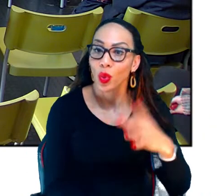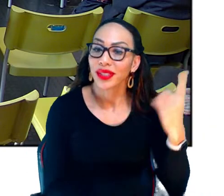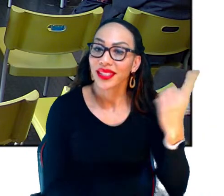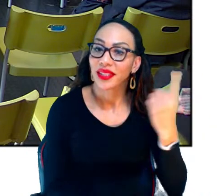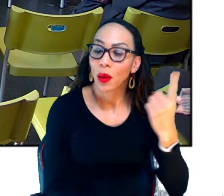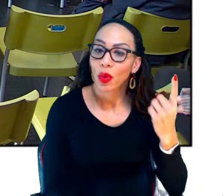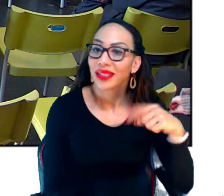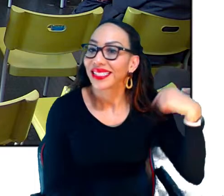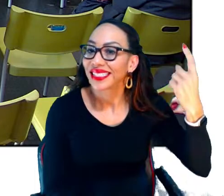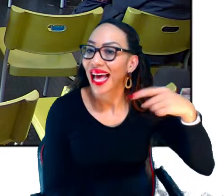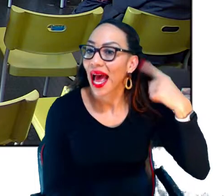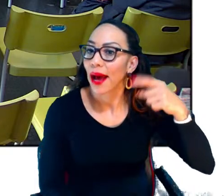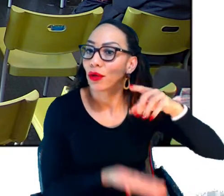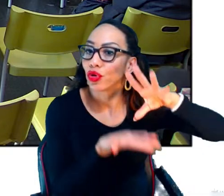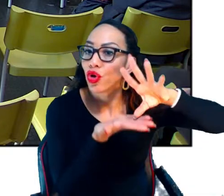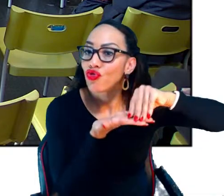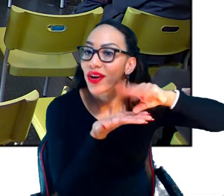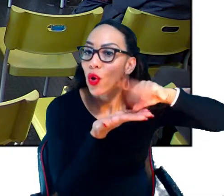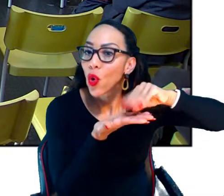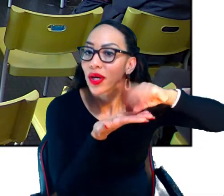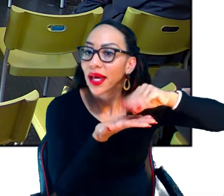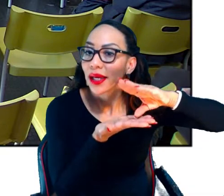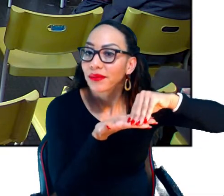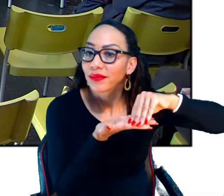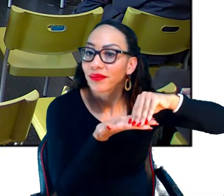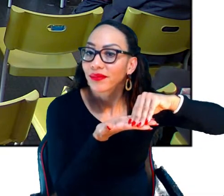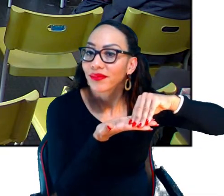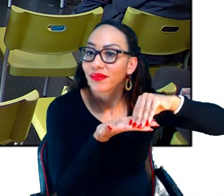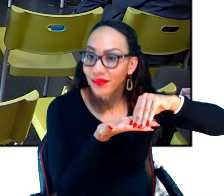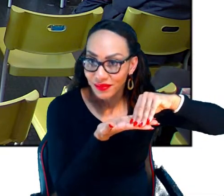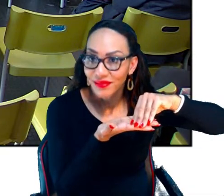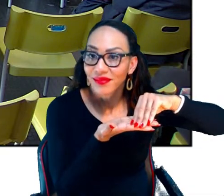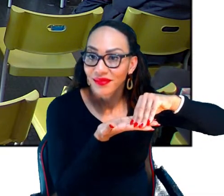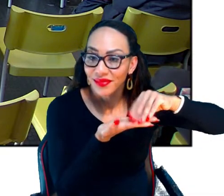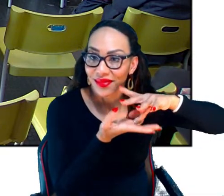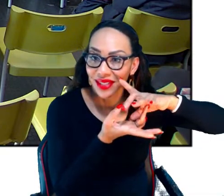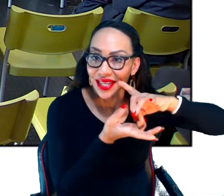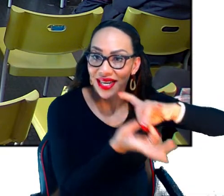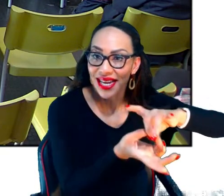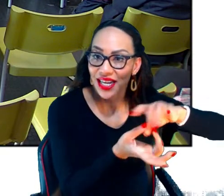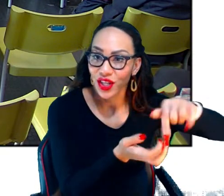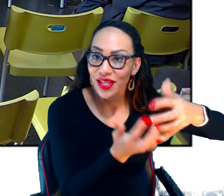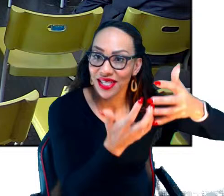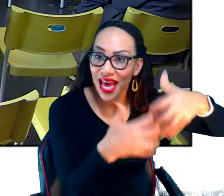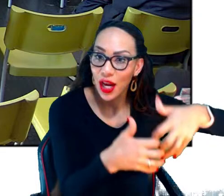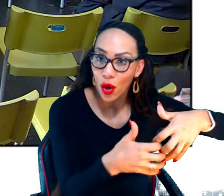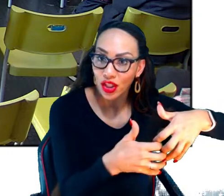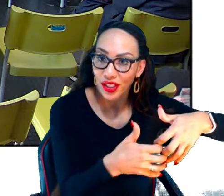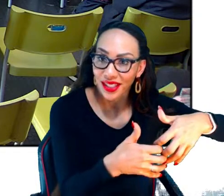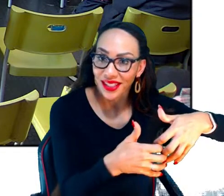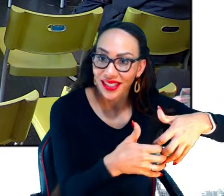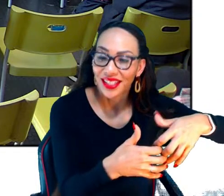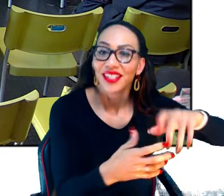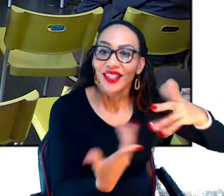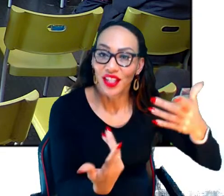of coming from the technology, so they were kind of moving through it with recording some of the sounds. But